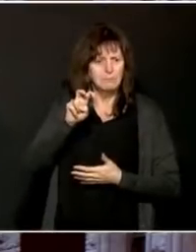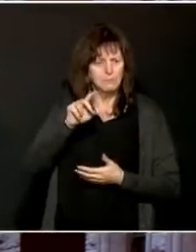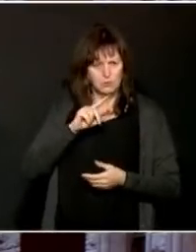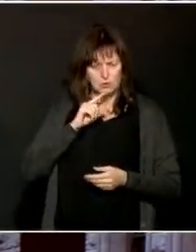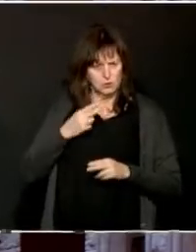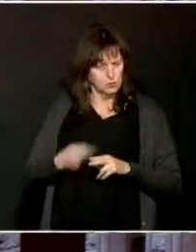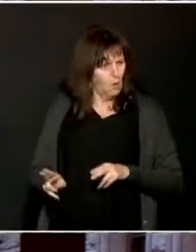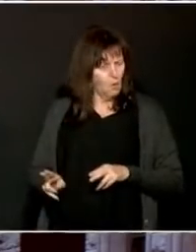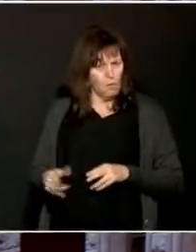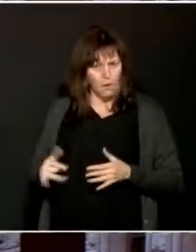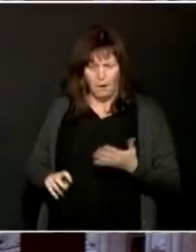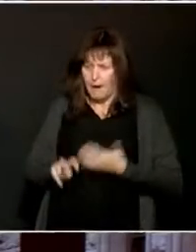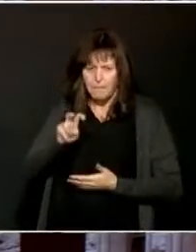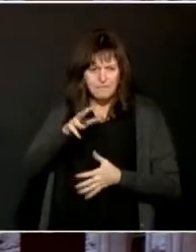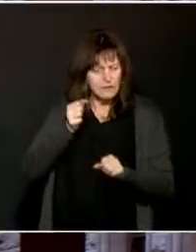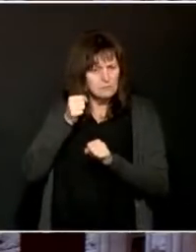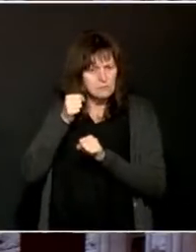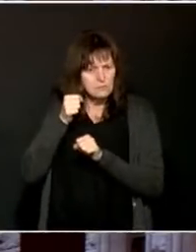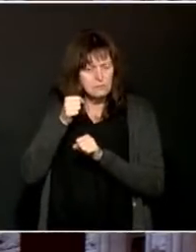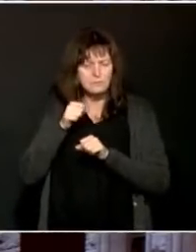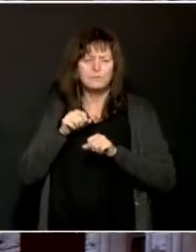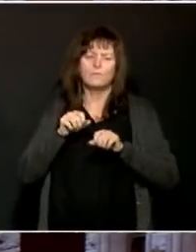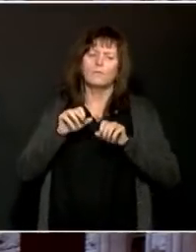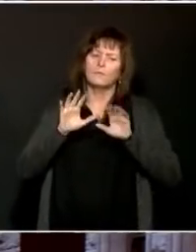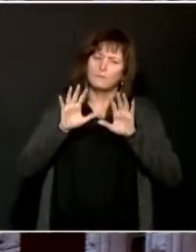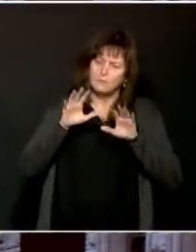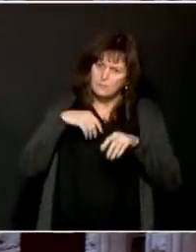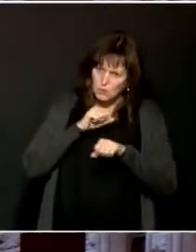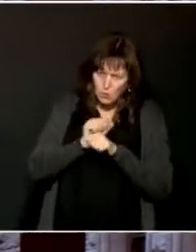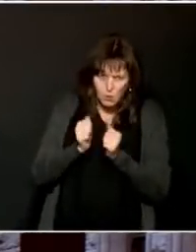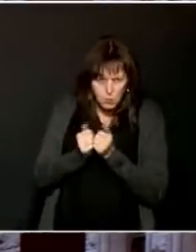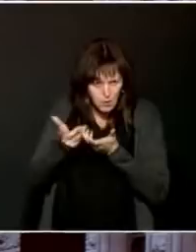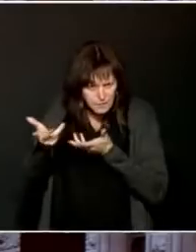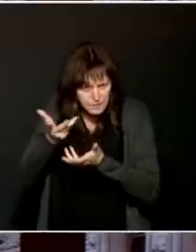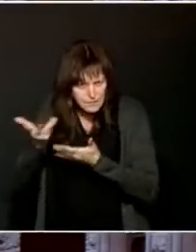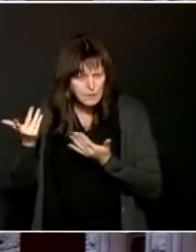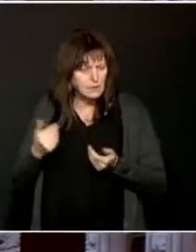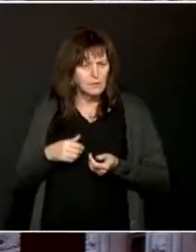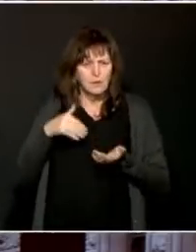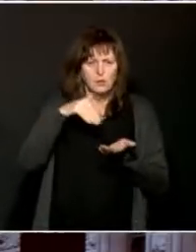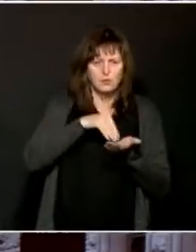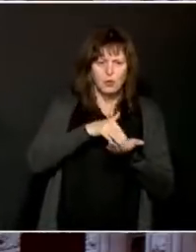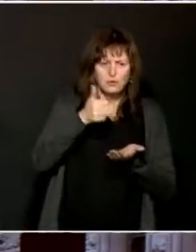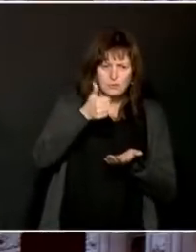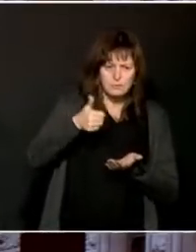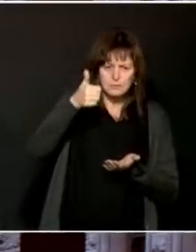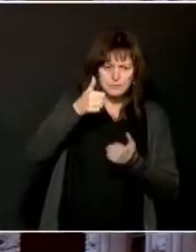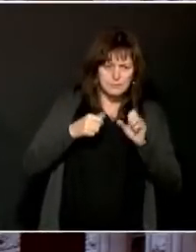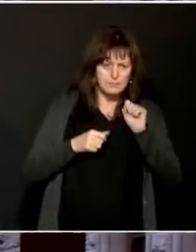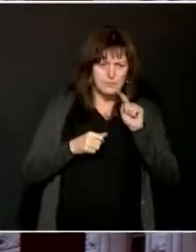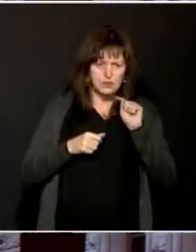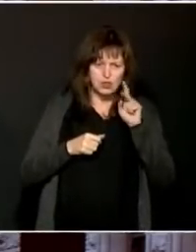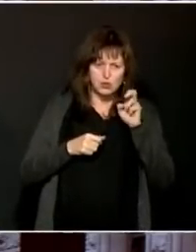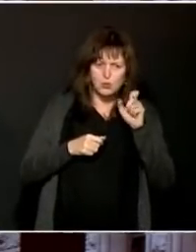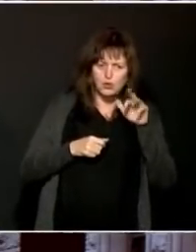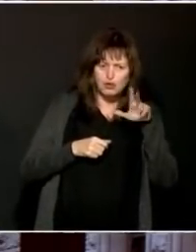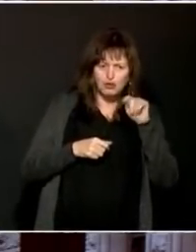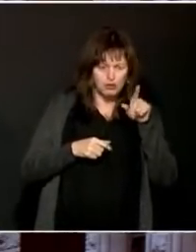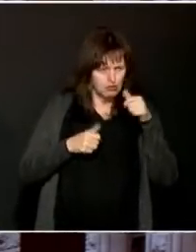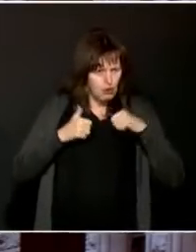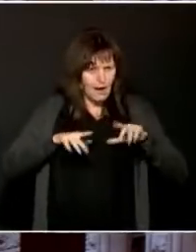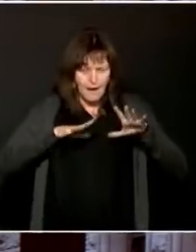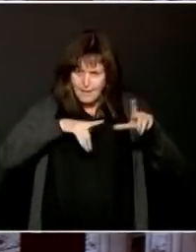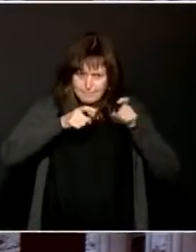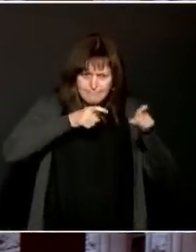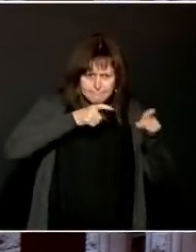were hoping and working with them, with Dr. Stewart in the area, to keep those under control and hopefully bring them back down and not